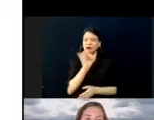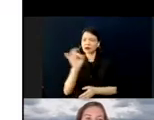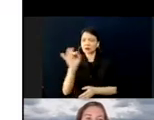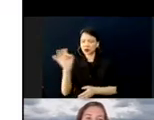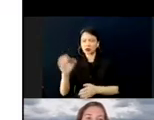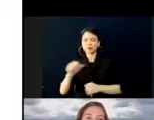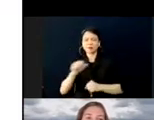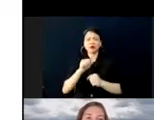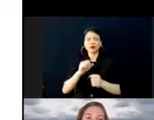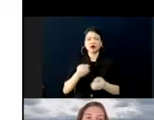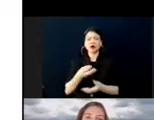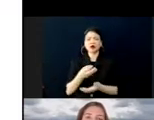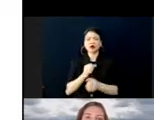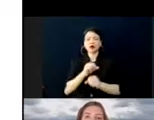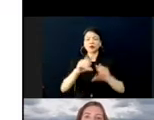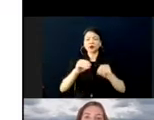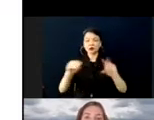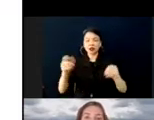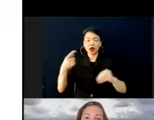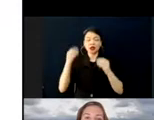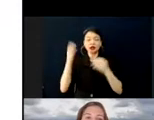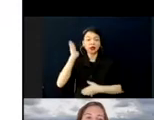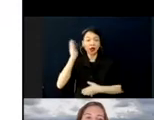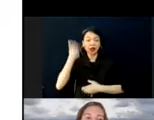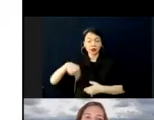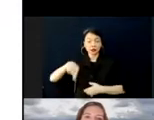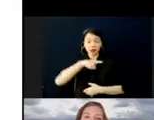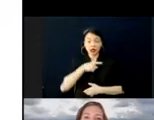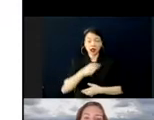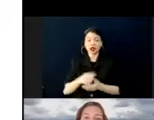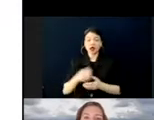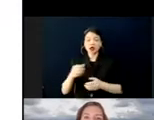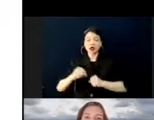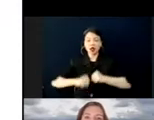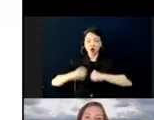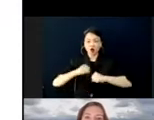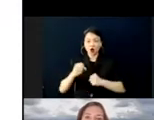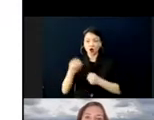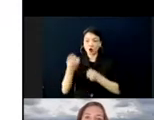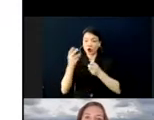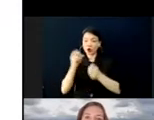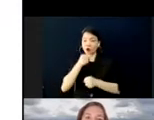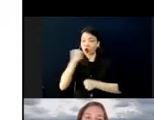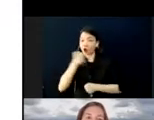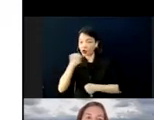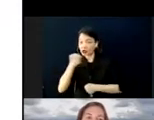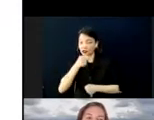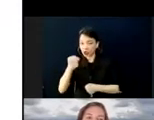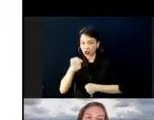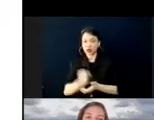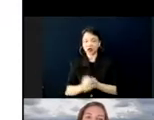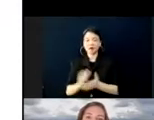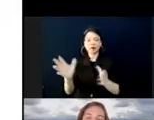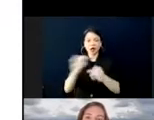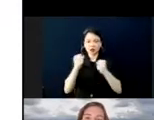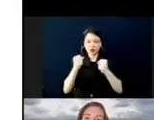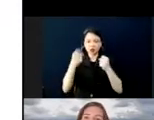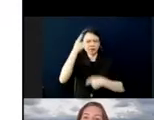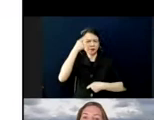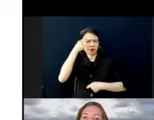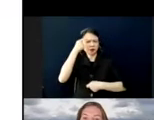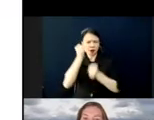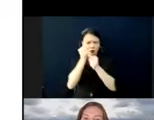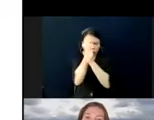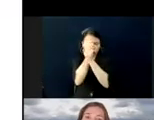interviews and policy analysis to generate some insights in terms of promising opportunities for inclusive innovation